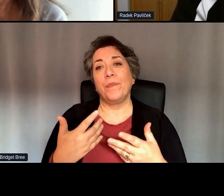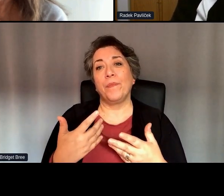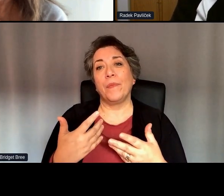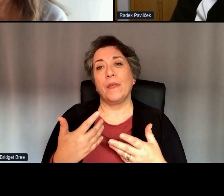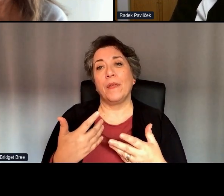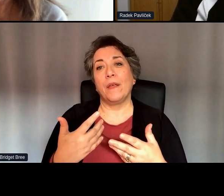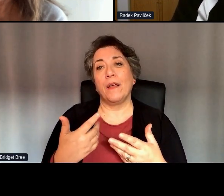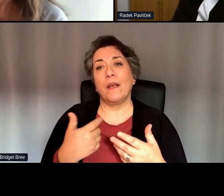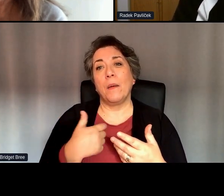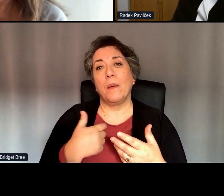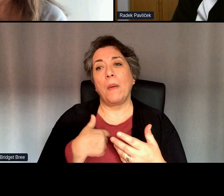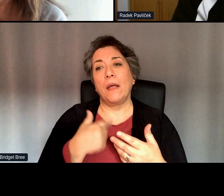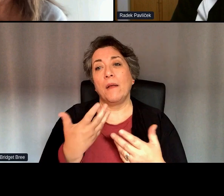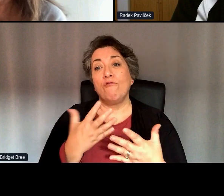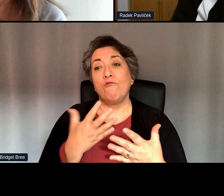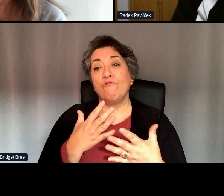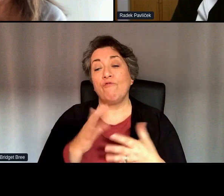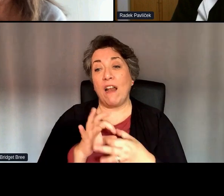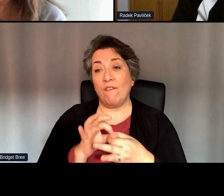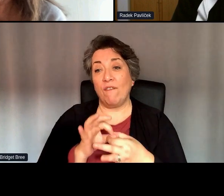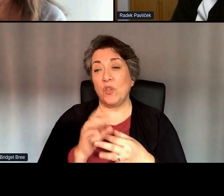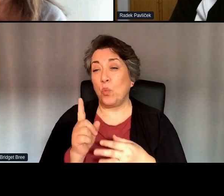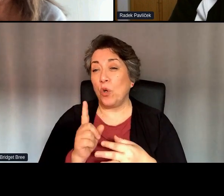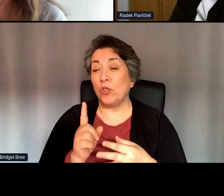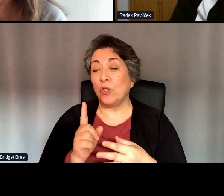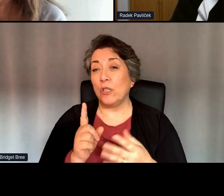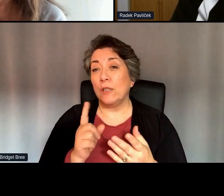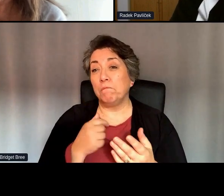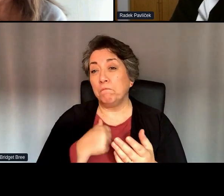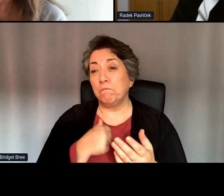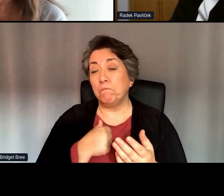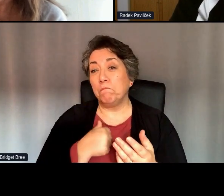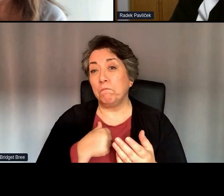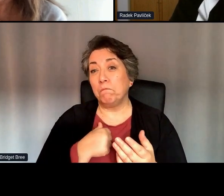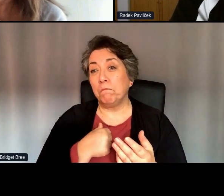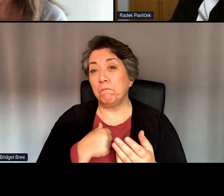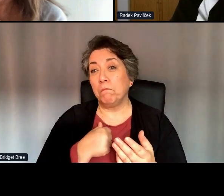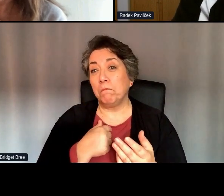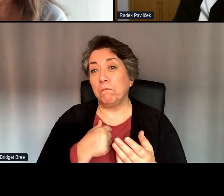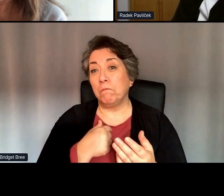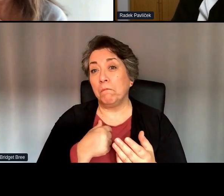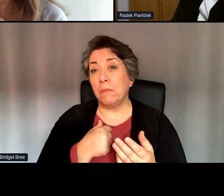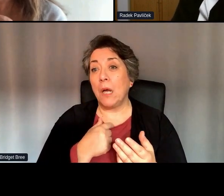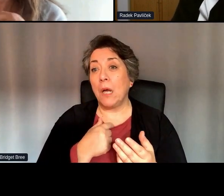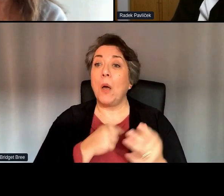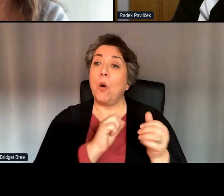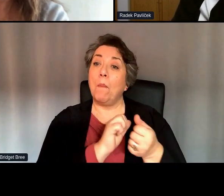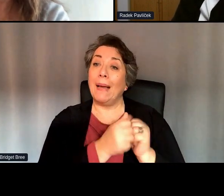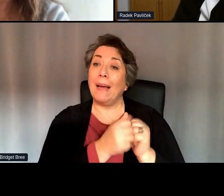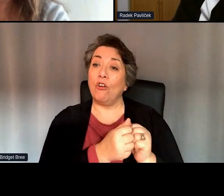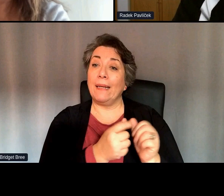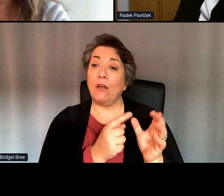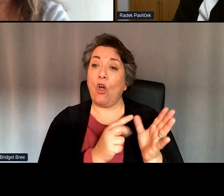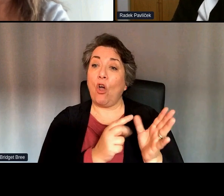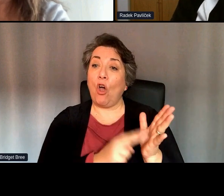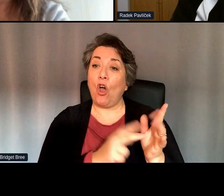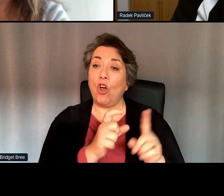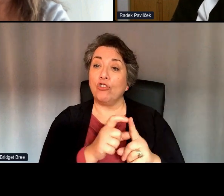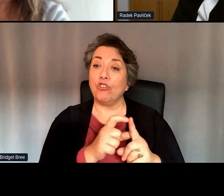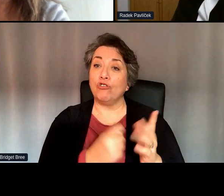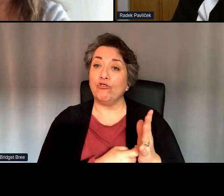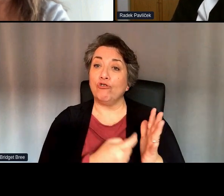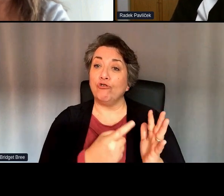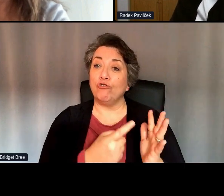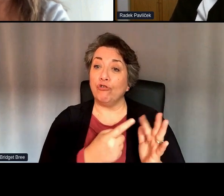more relevant is an experience of my colleague Andrzej, who is the second